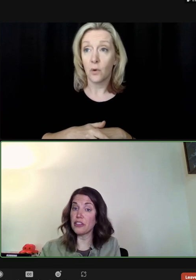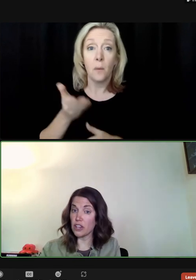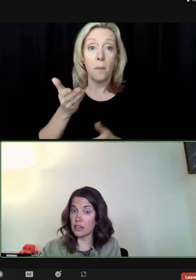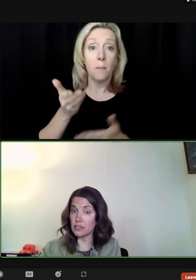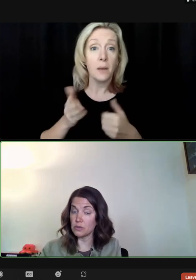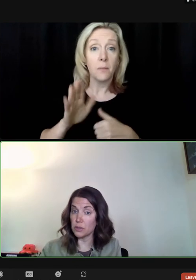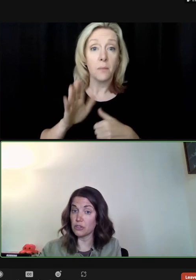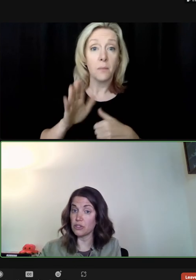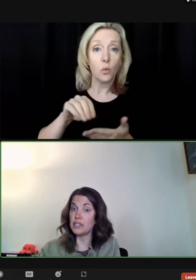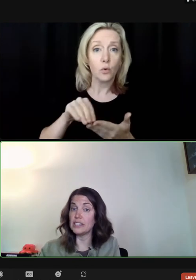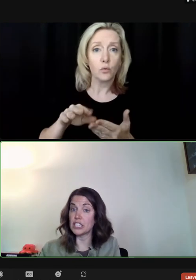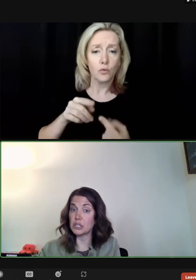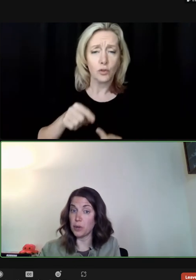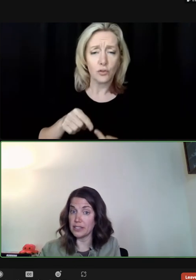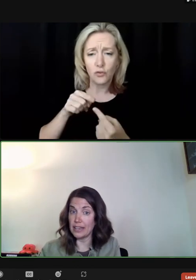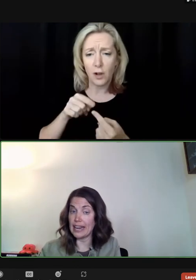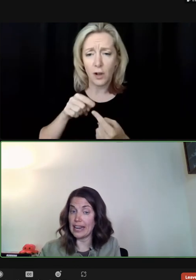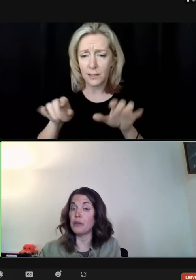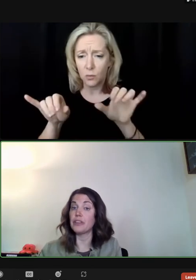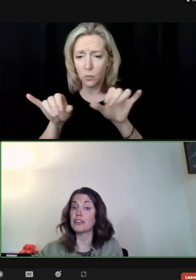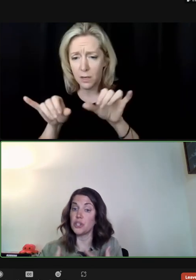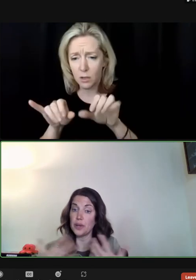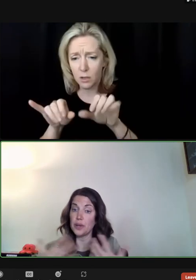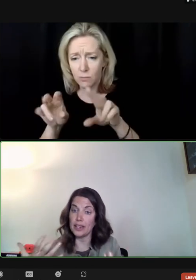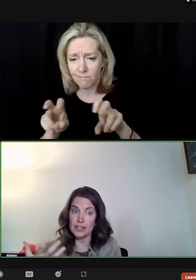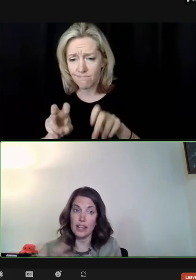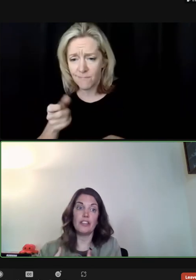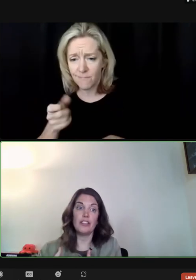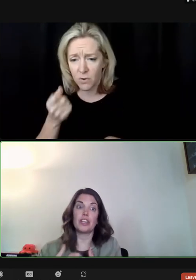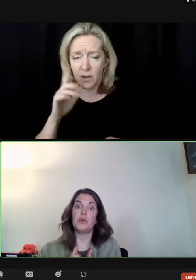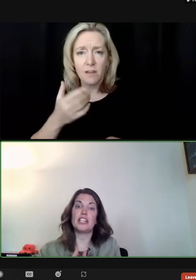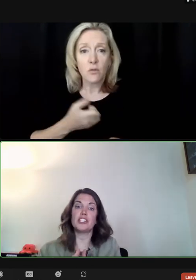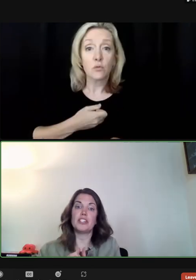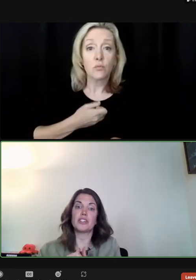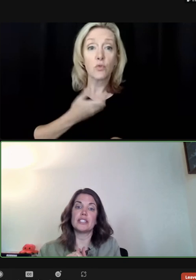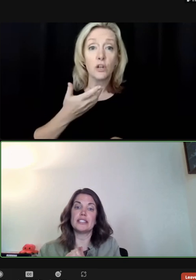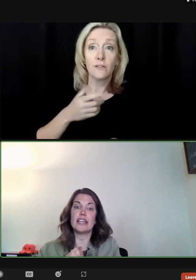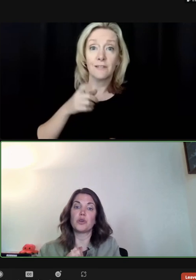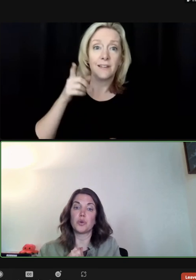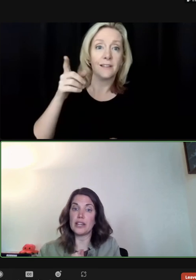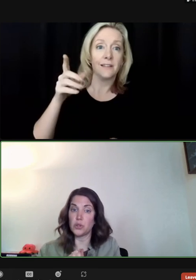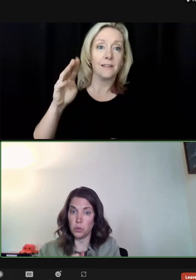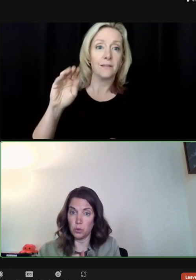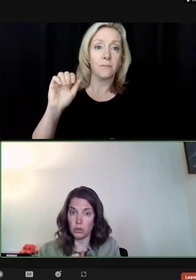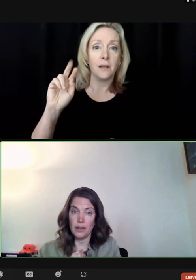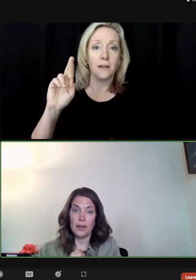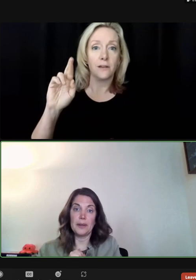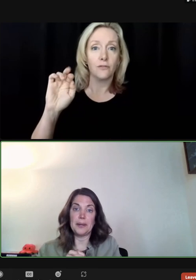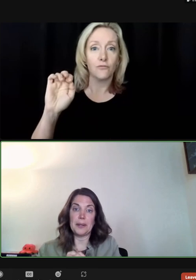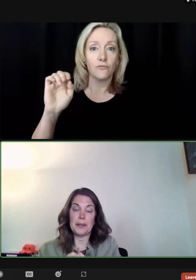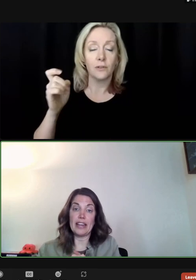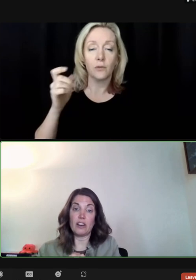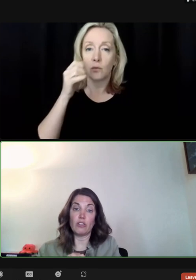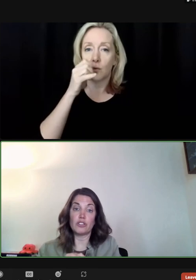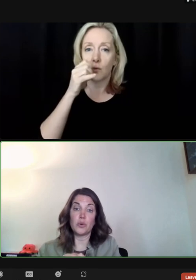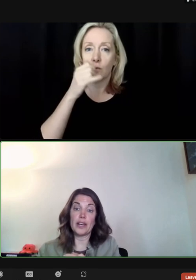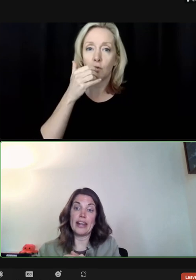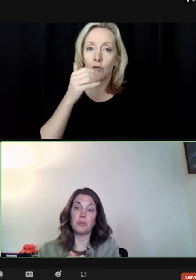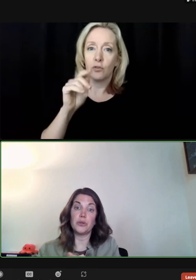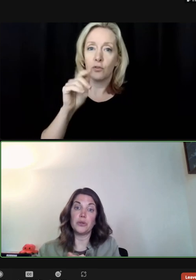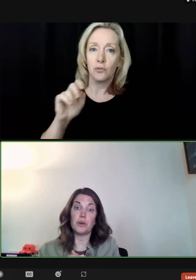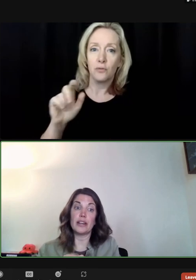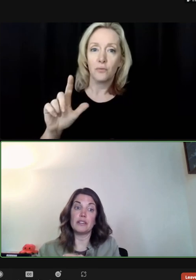maybe what their student is expressing and how they are doing it, the communication matrix is a great tool. And